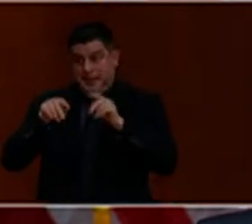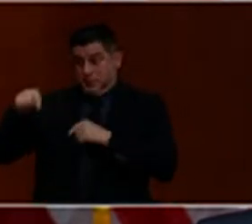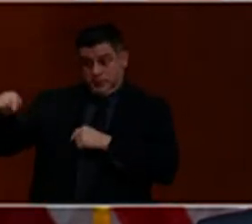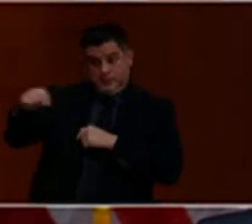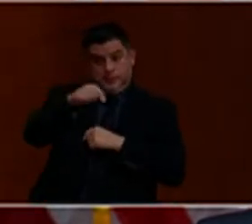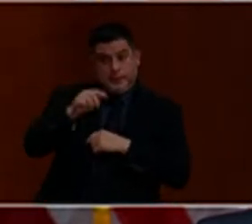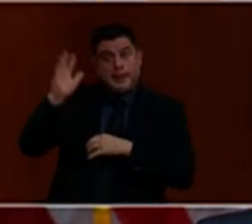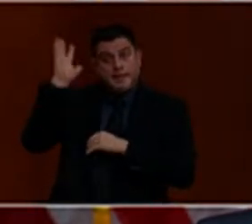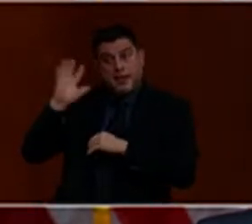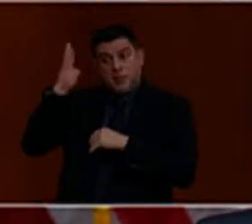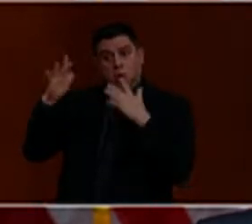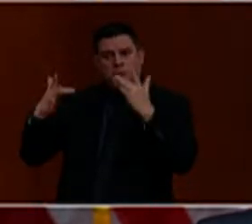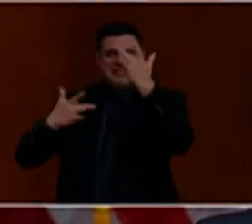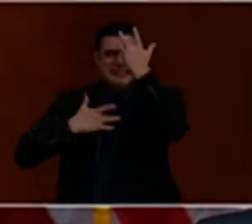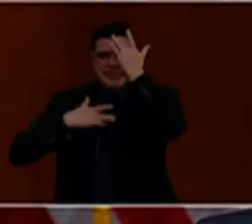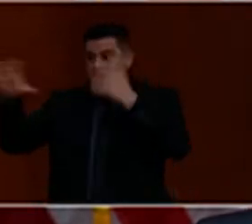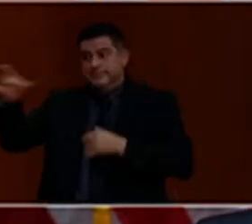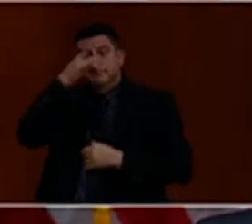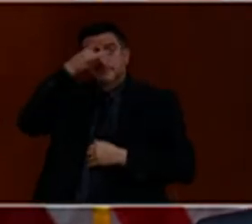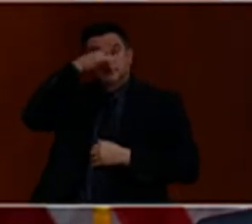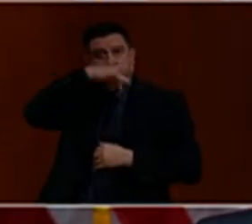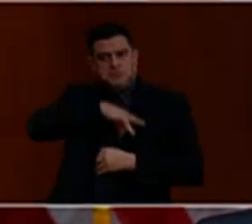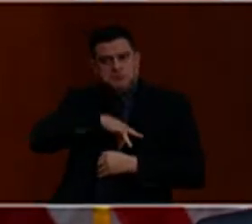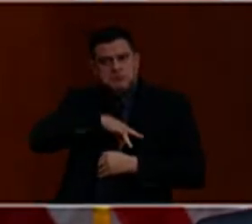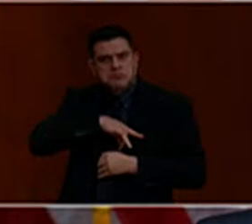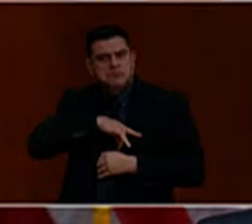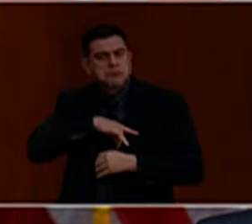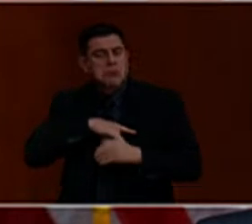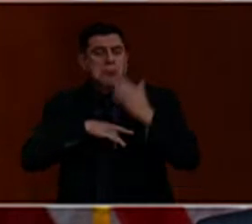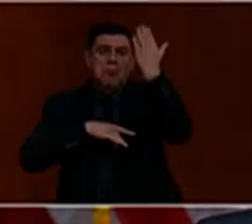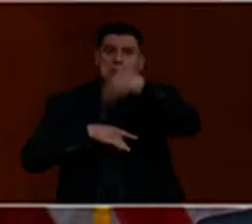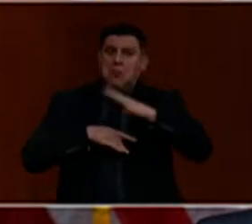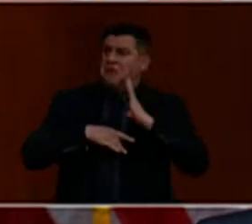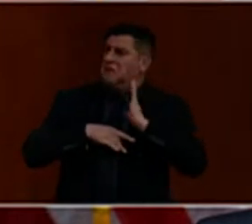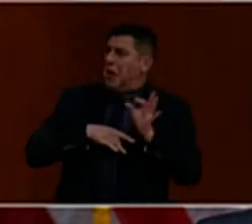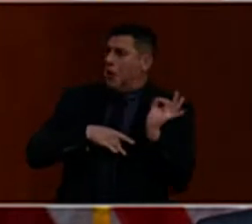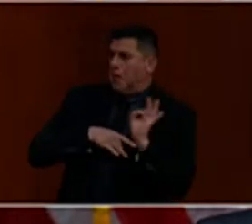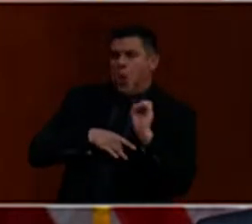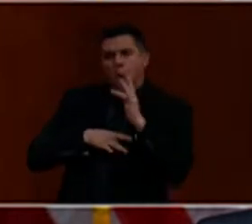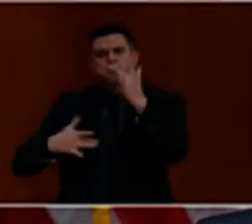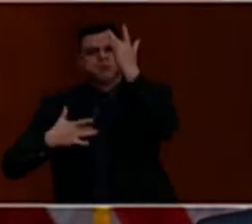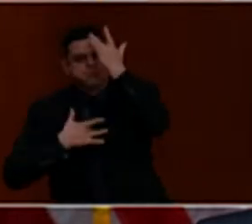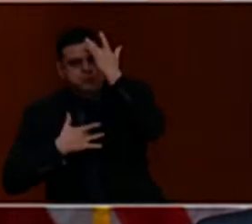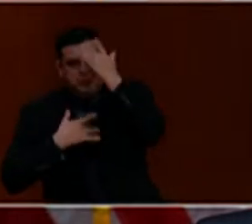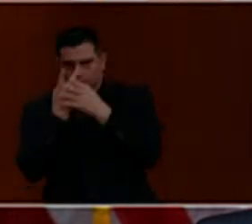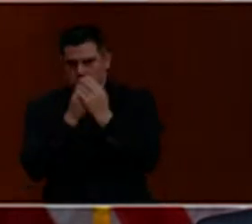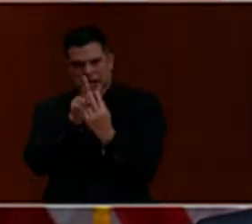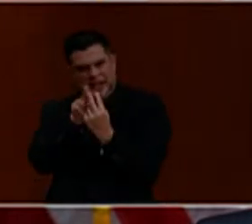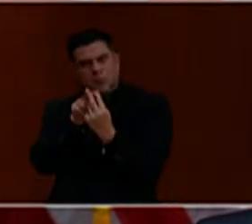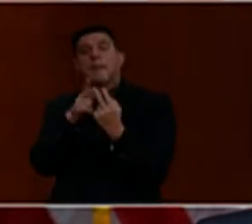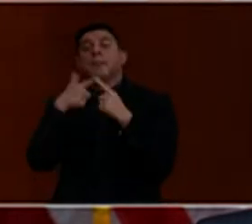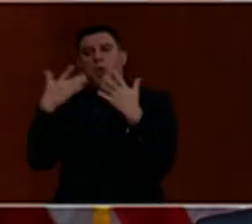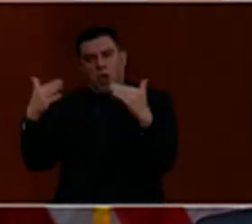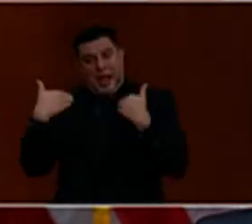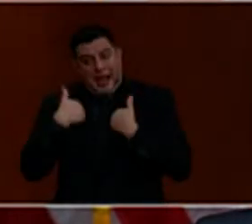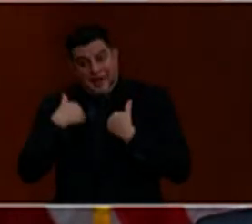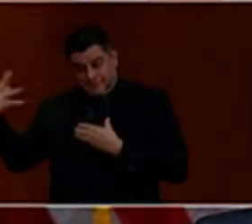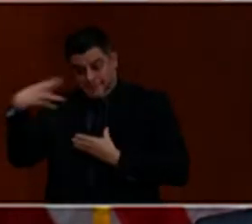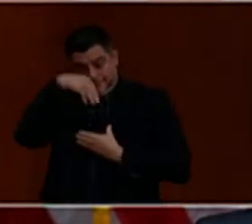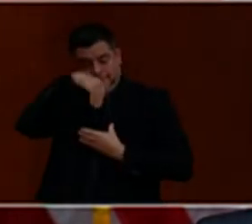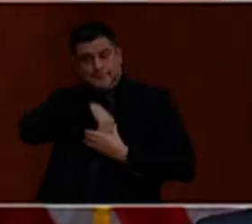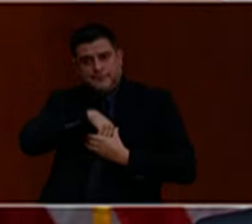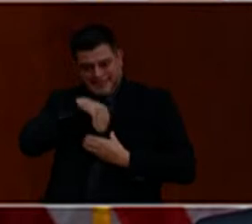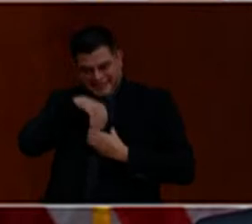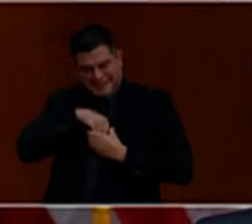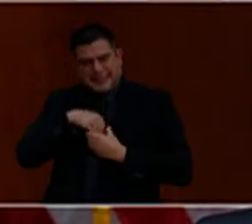those who are still suffering from the disease, and you can do that by donating your blood. We